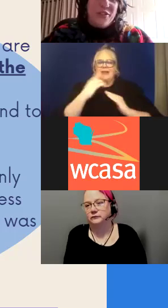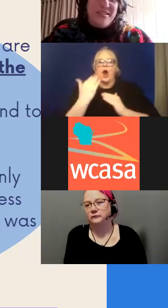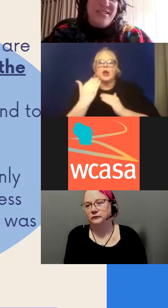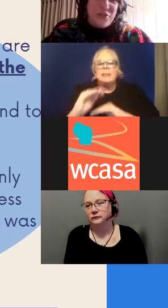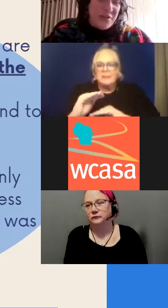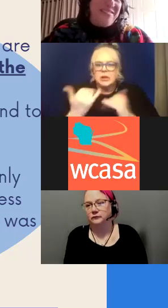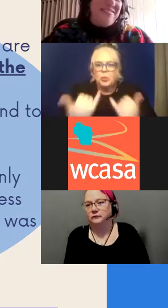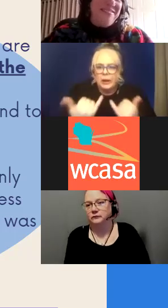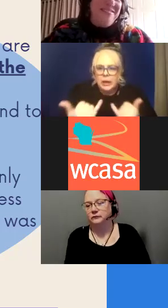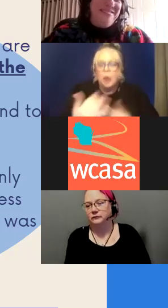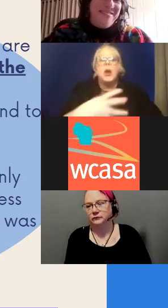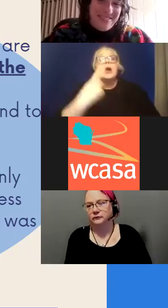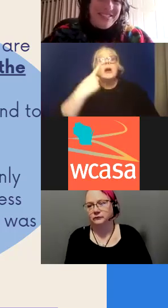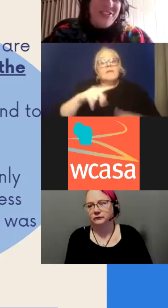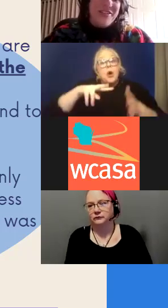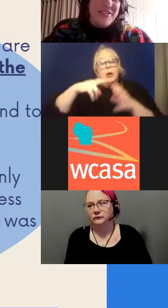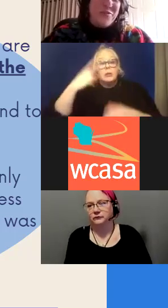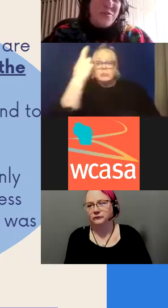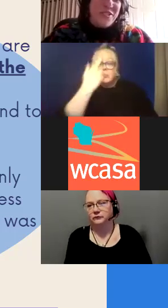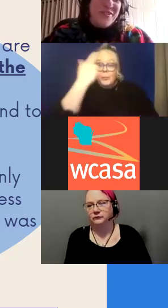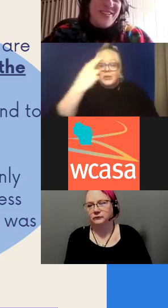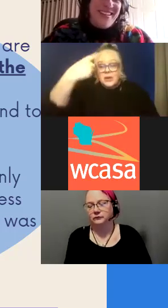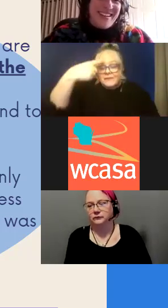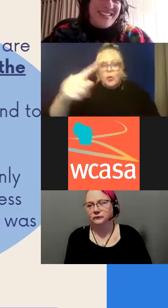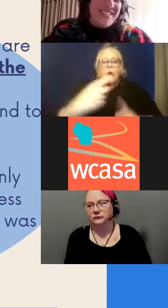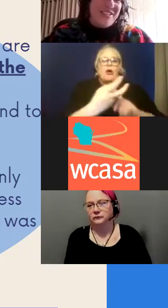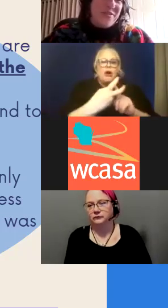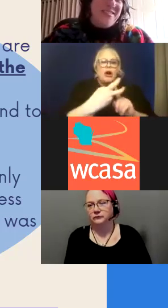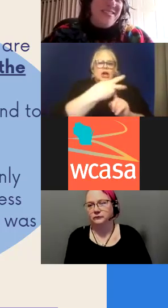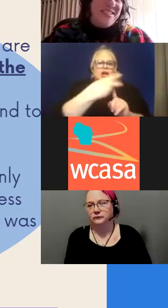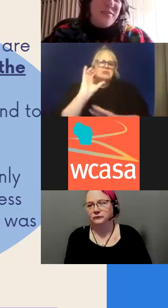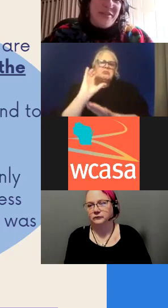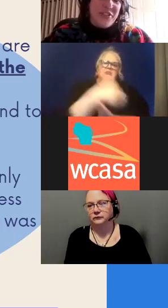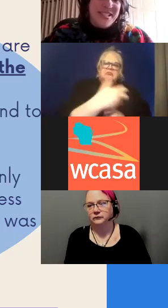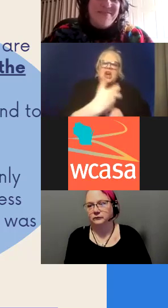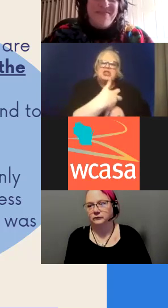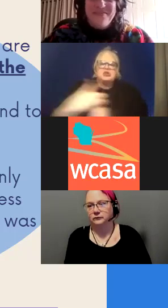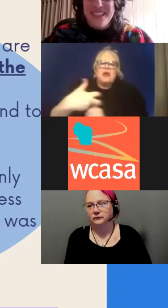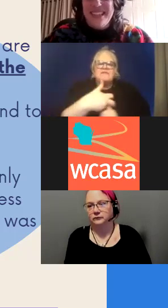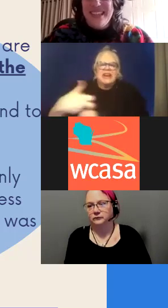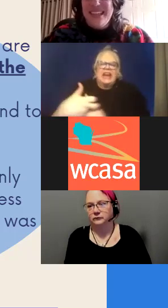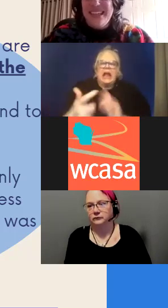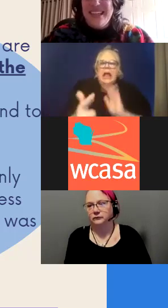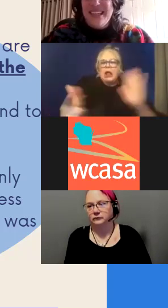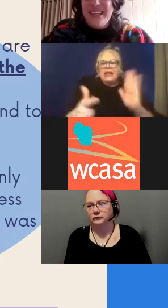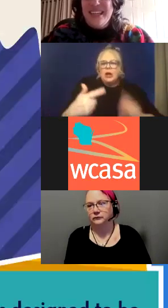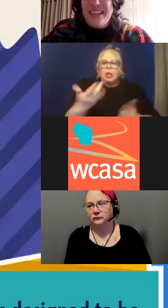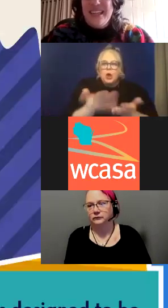legal goods, including child sexual abuse material and non-consensual intimate images.